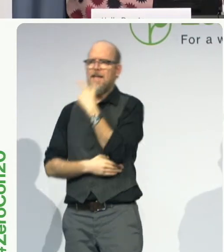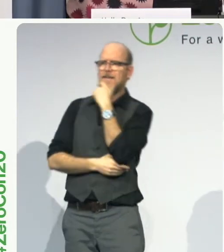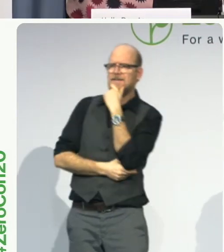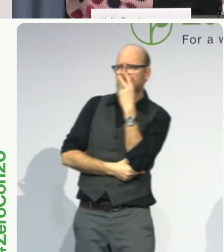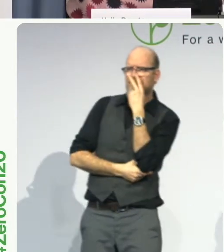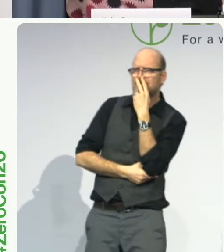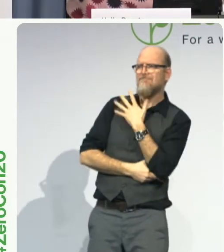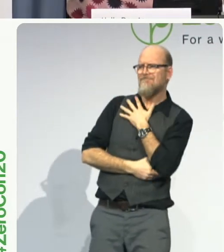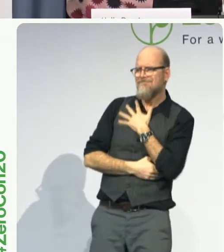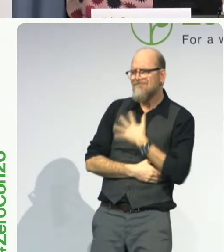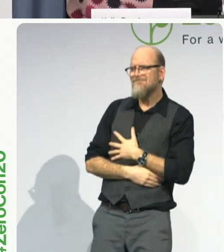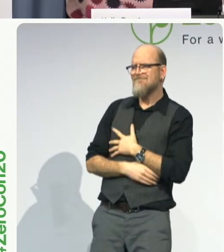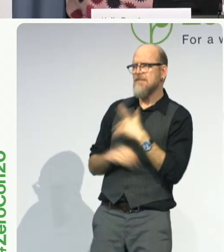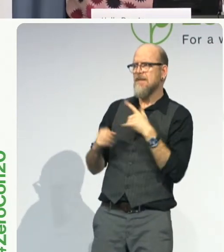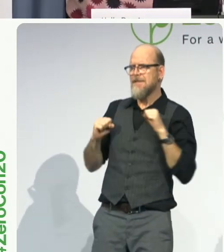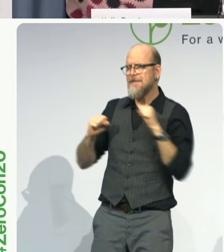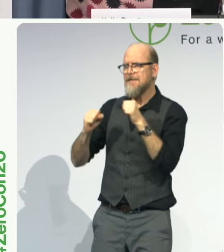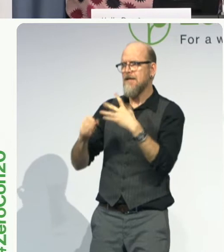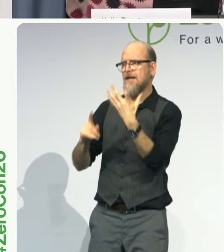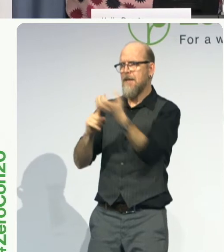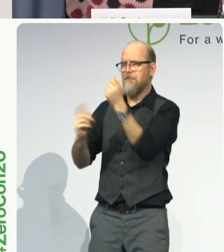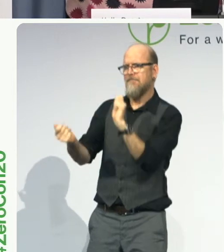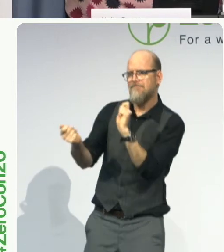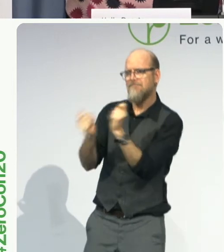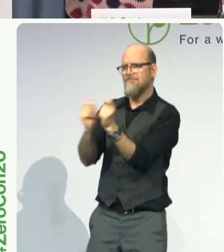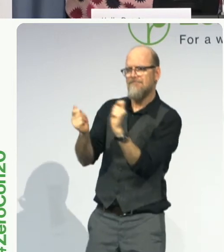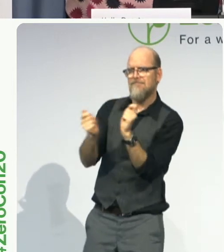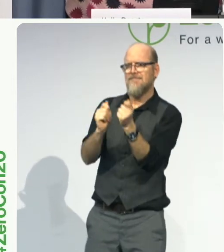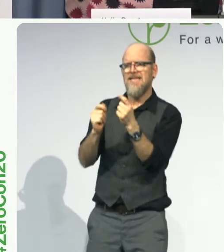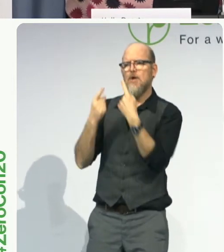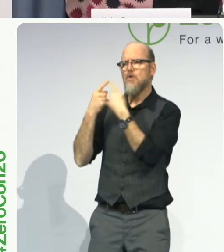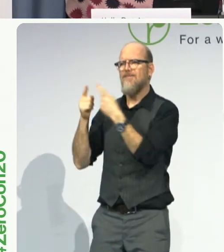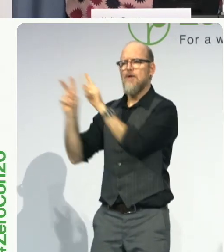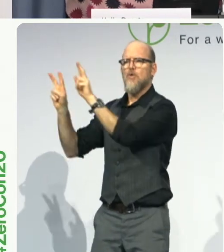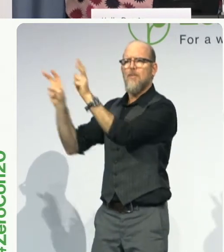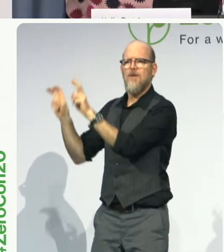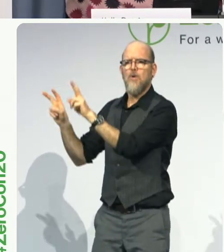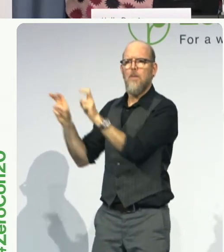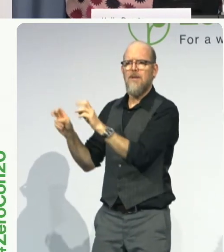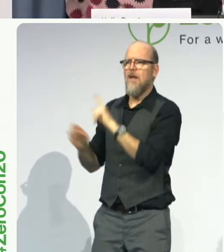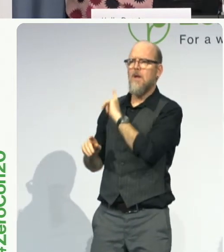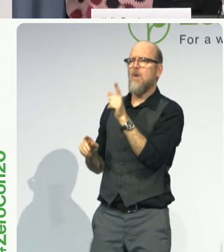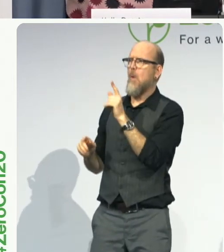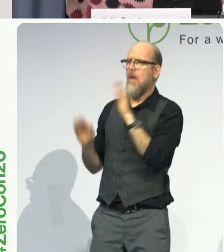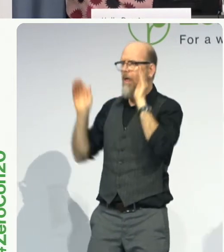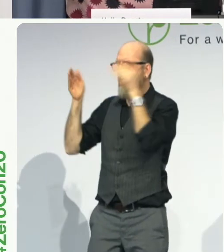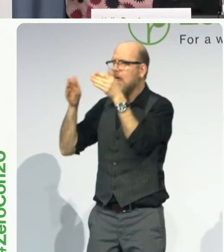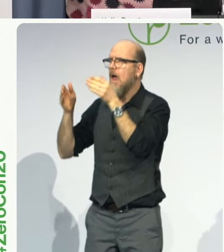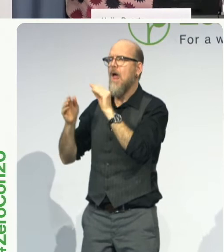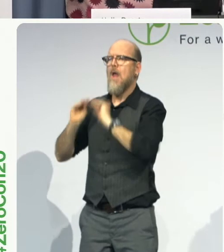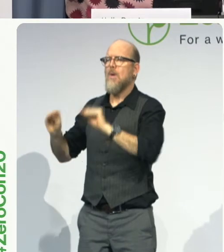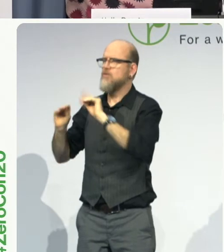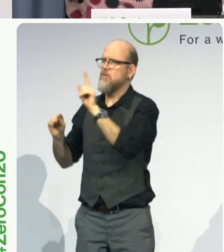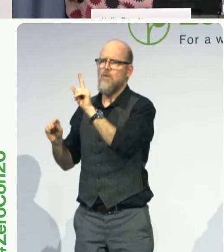activities include different topics. So we are not talking here only about education, but also we advise